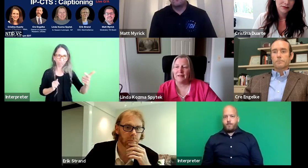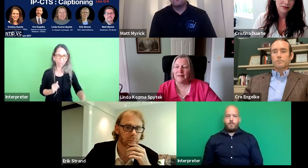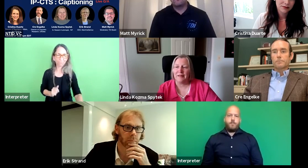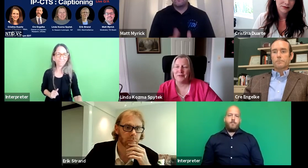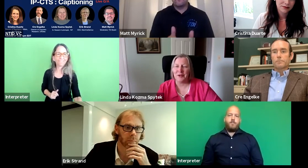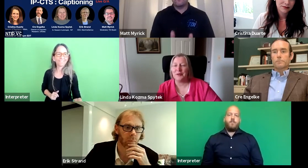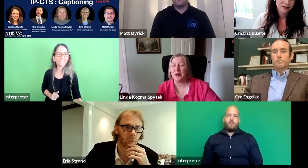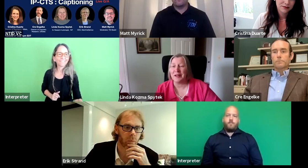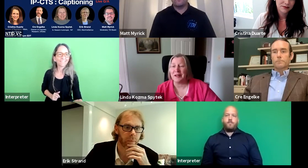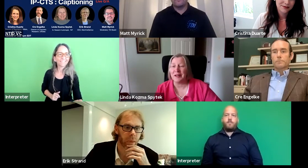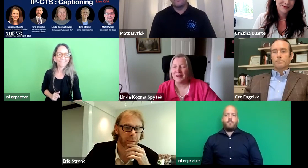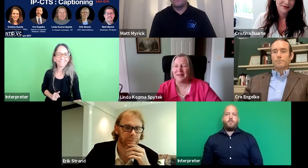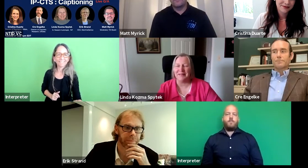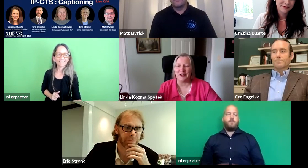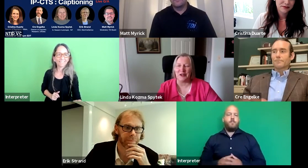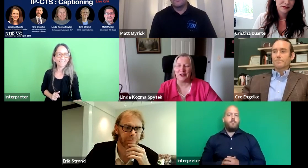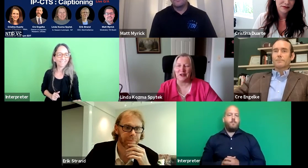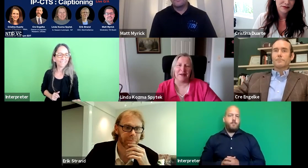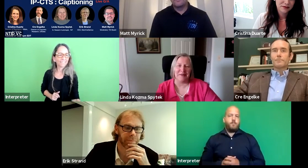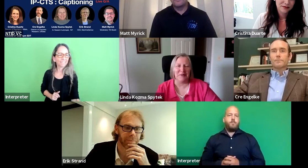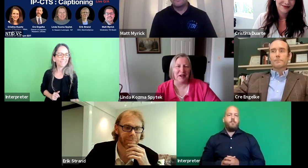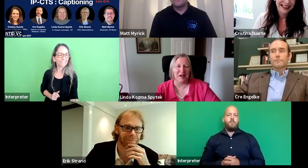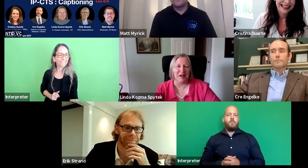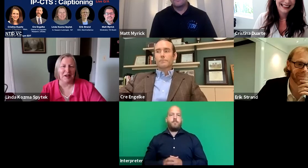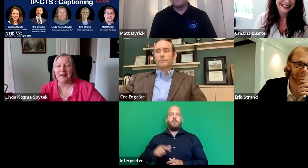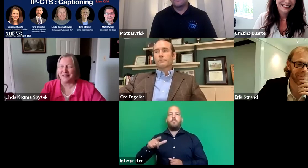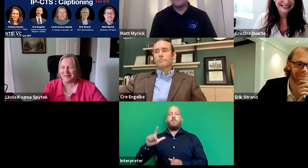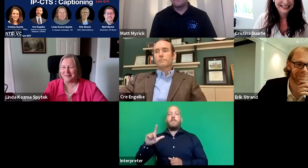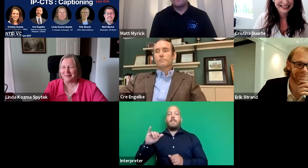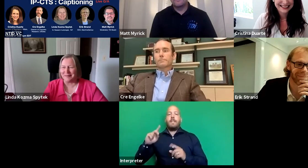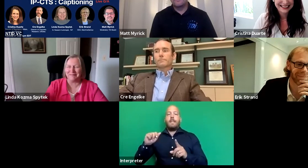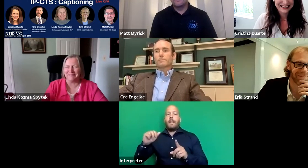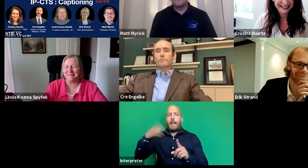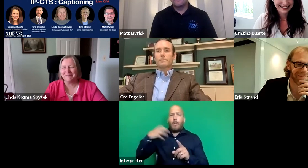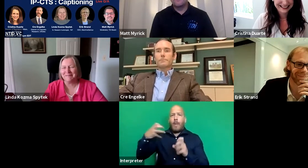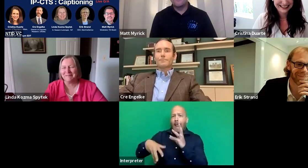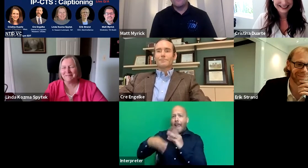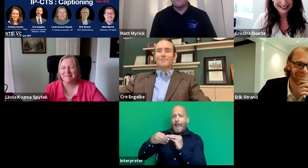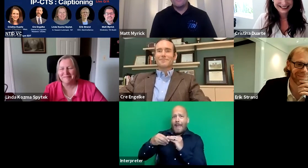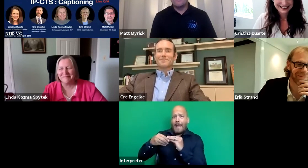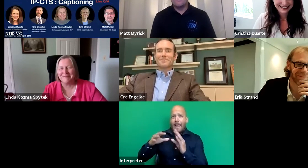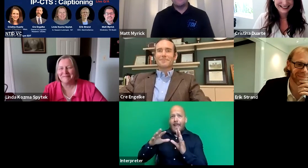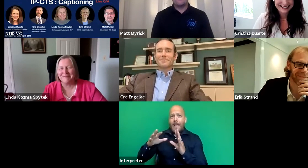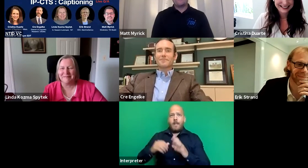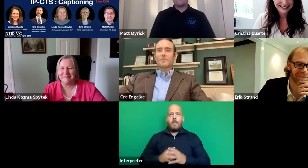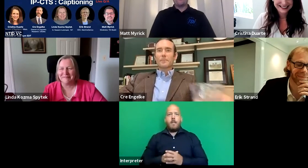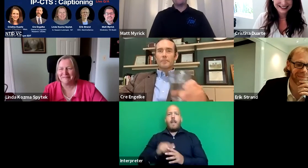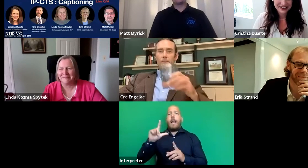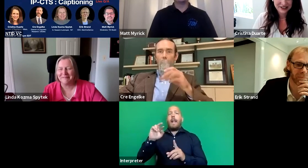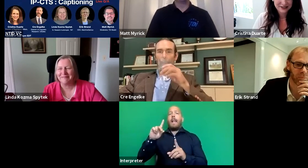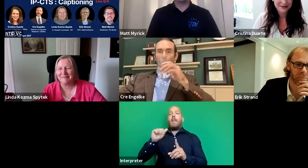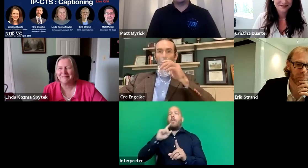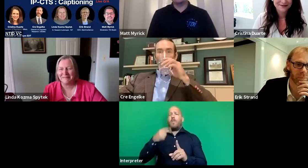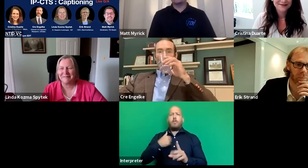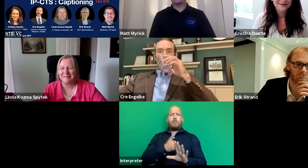No? Oh, no, sorry. If I looked that way, it was unintentional. Okay. All right,